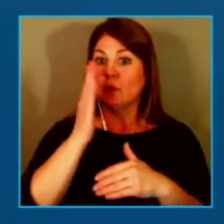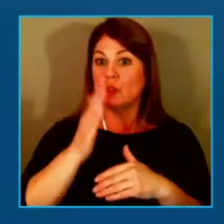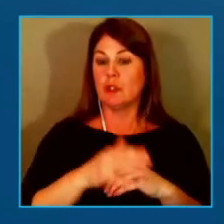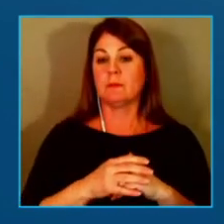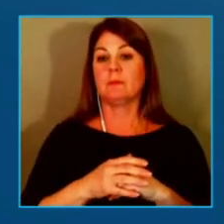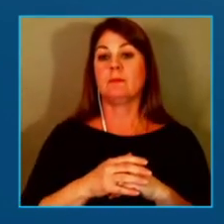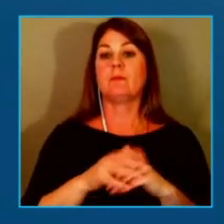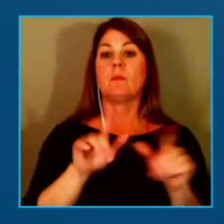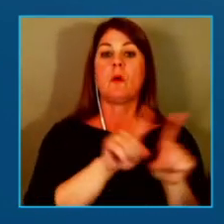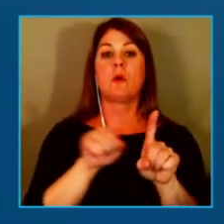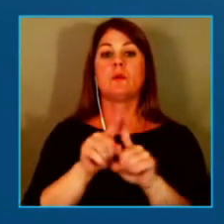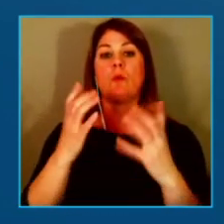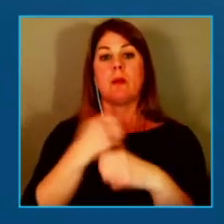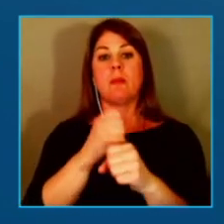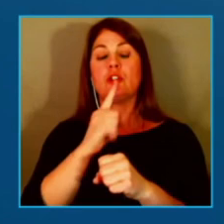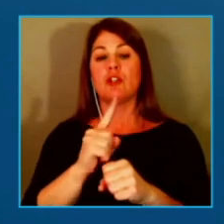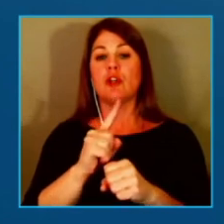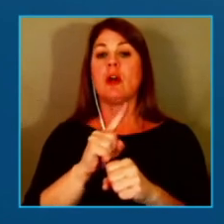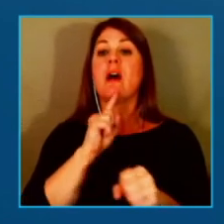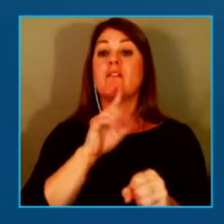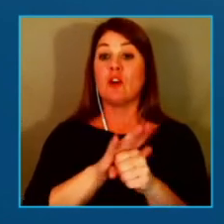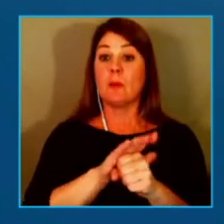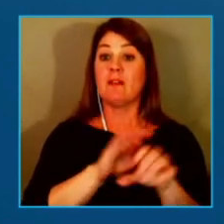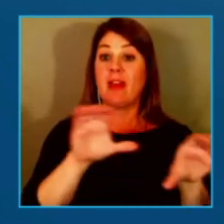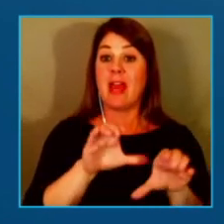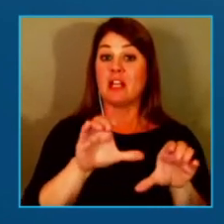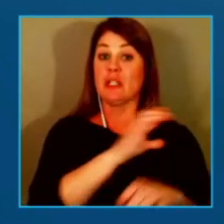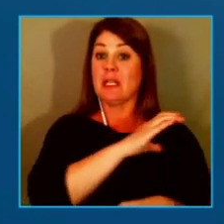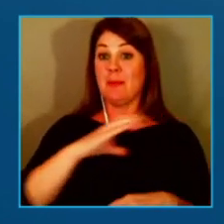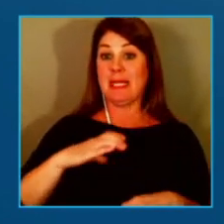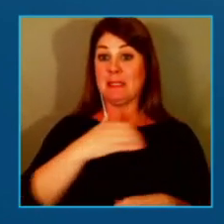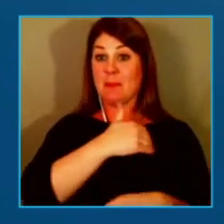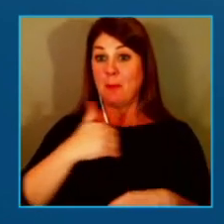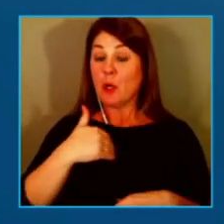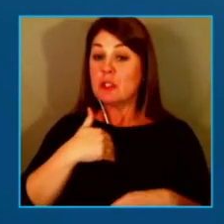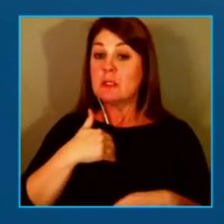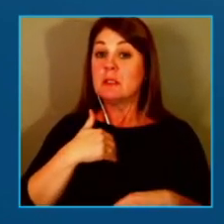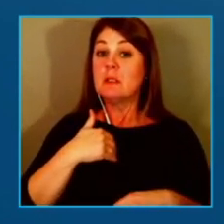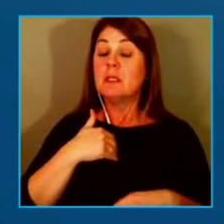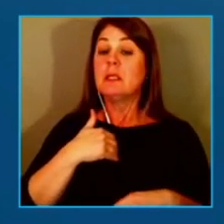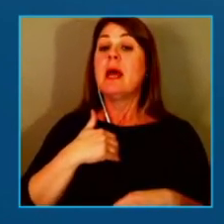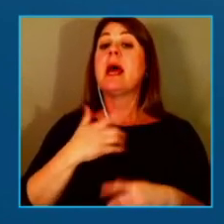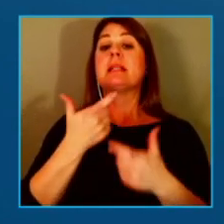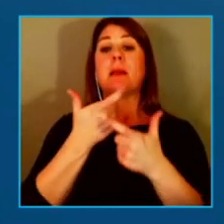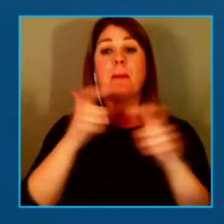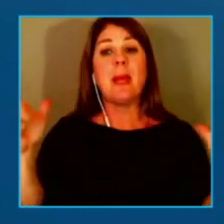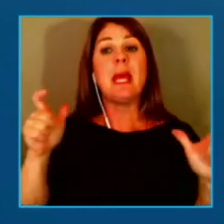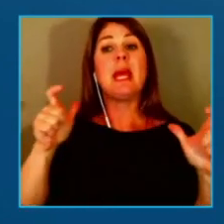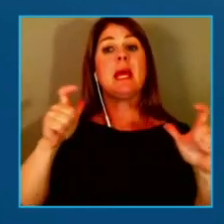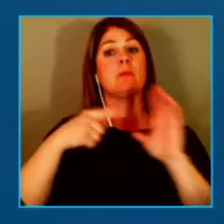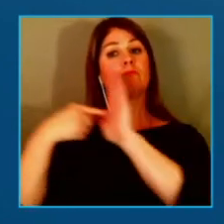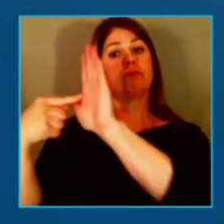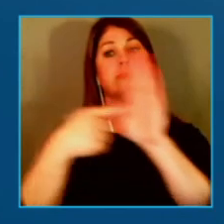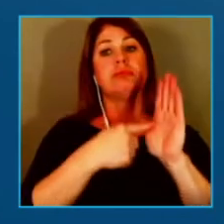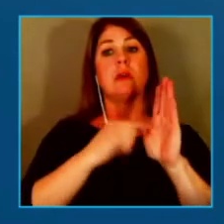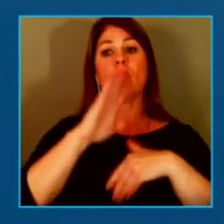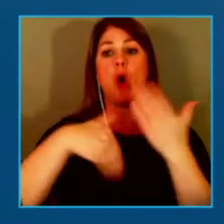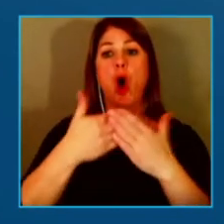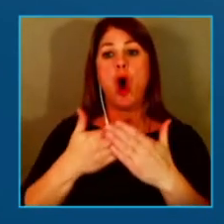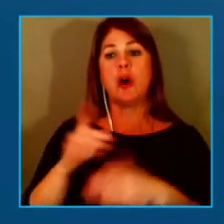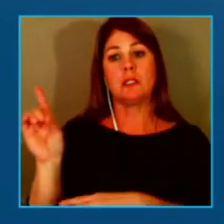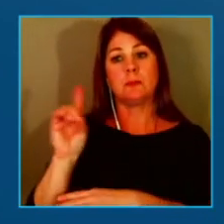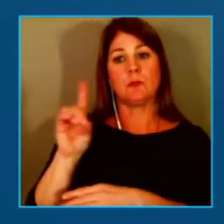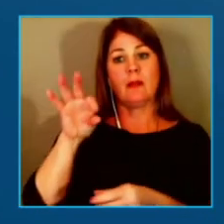make sure that the Affirmative Action Committee's membership is broadly representative of all our Democratic